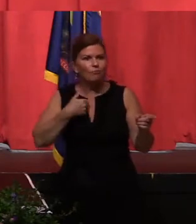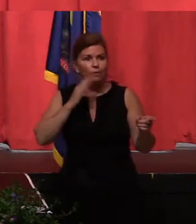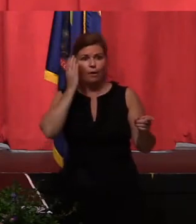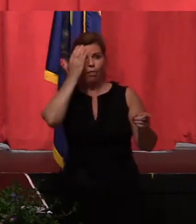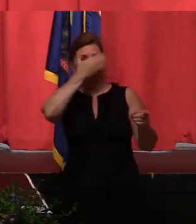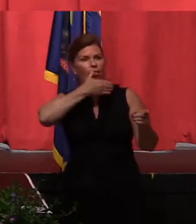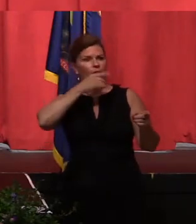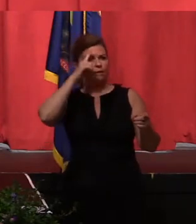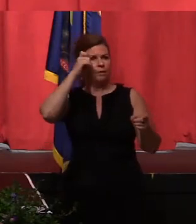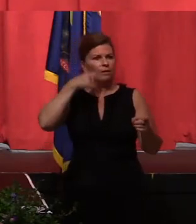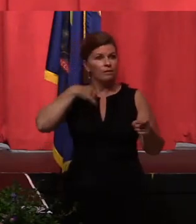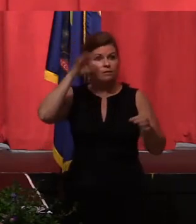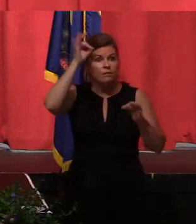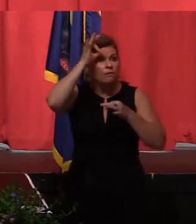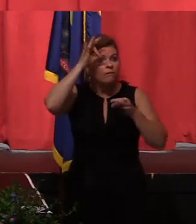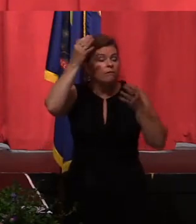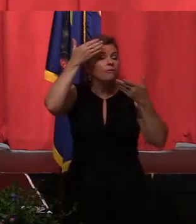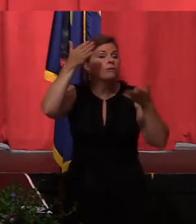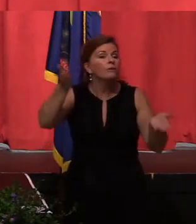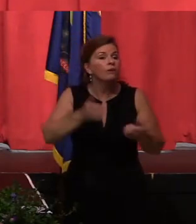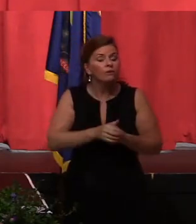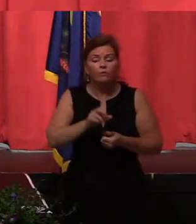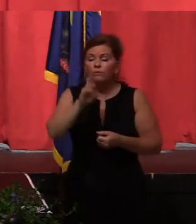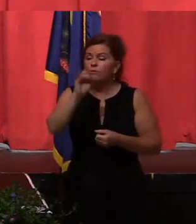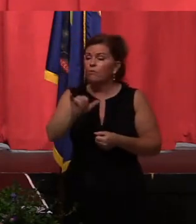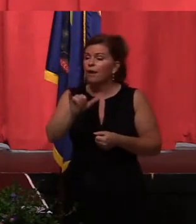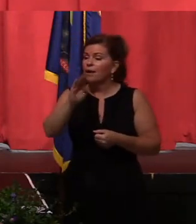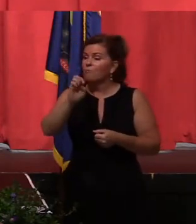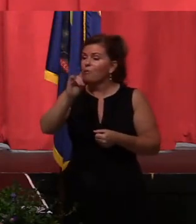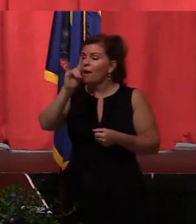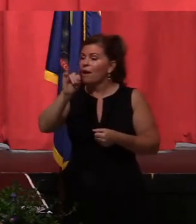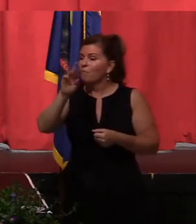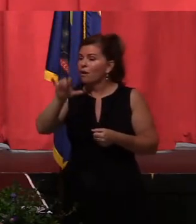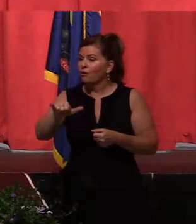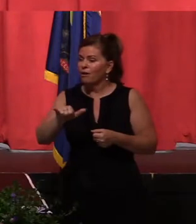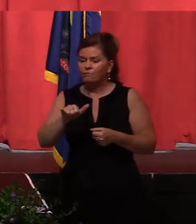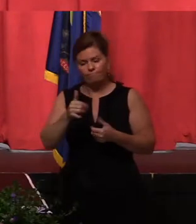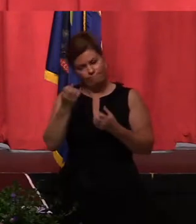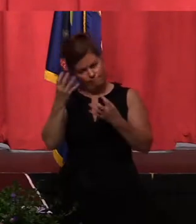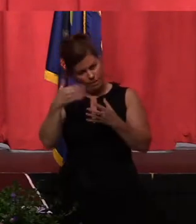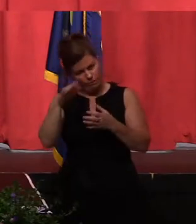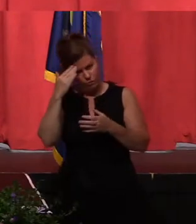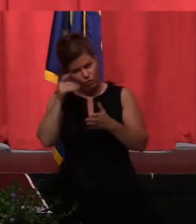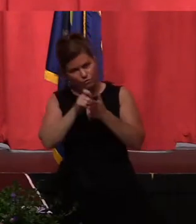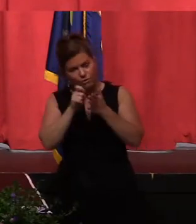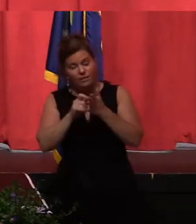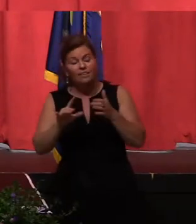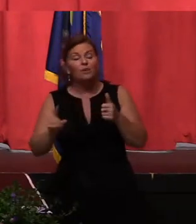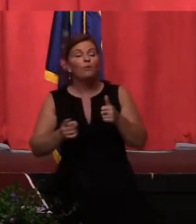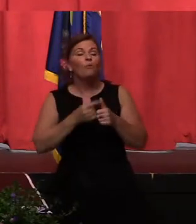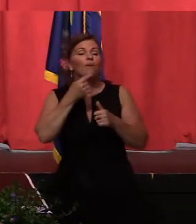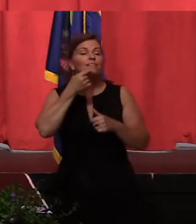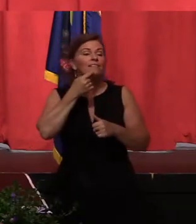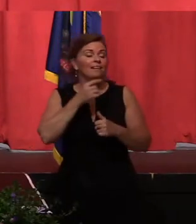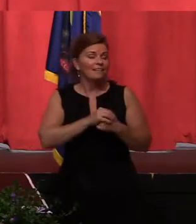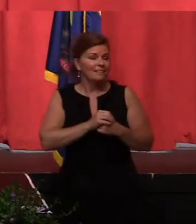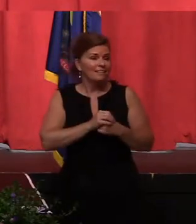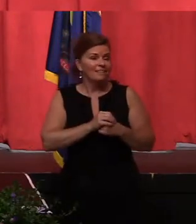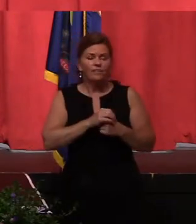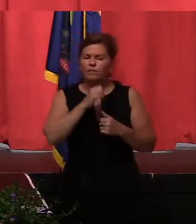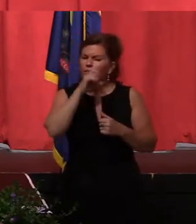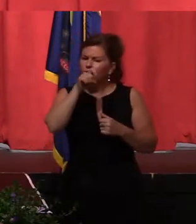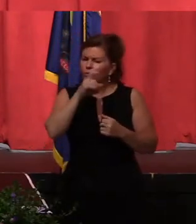because of your ignorance. Ray Bradbury, whose work many of you know, once said, "You don't have to